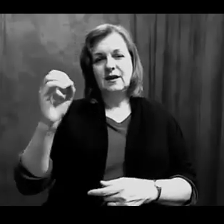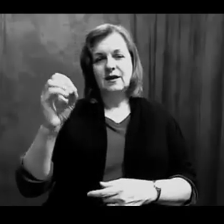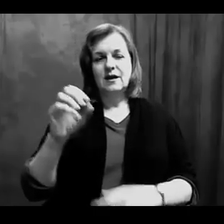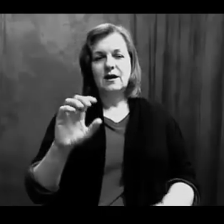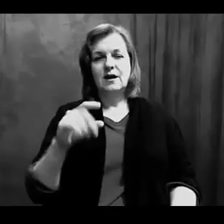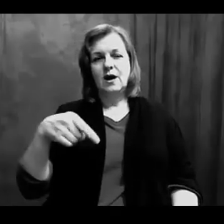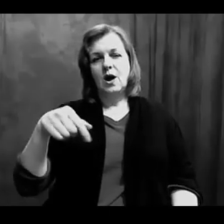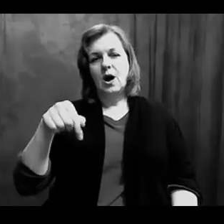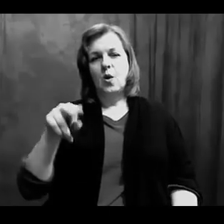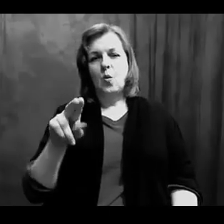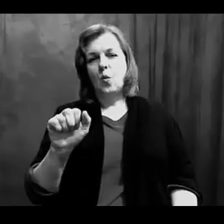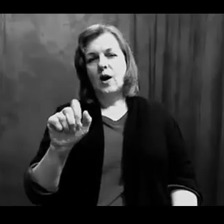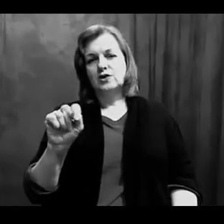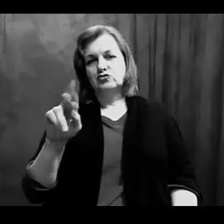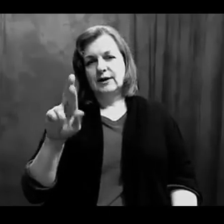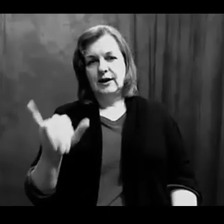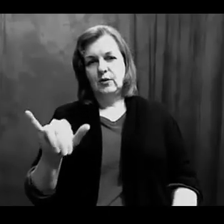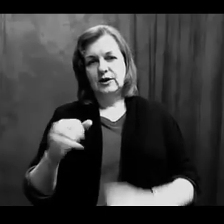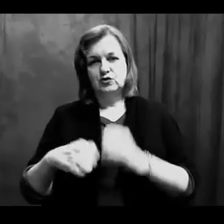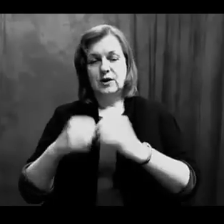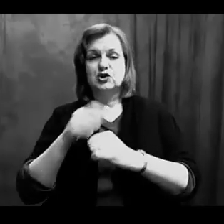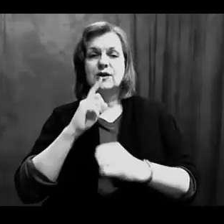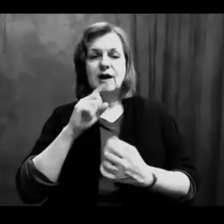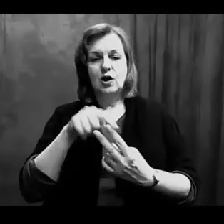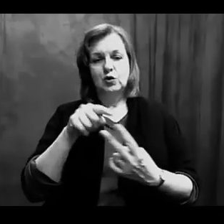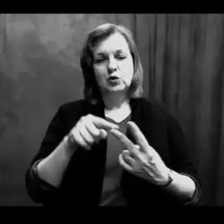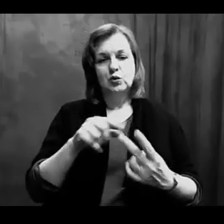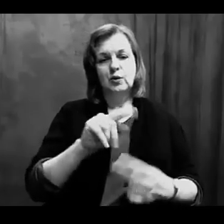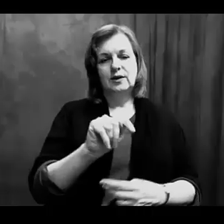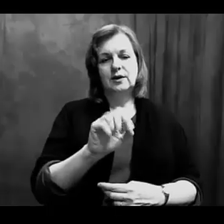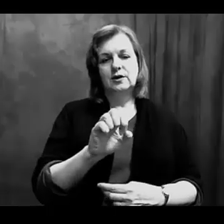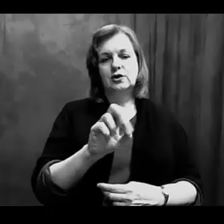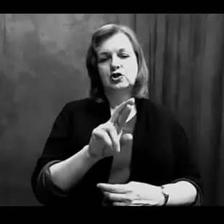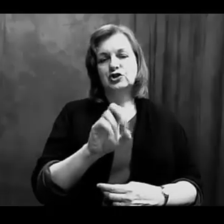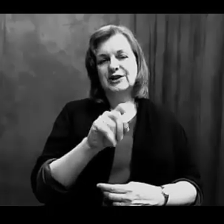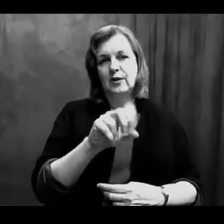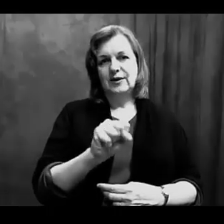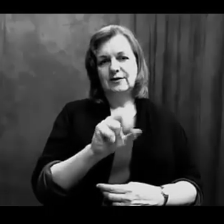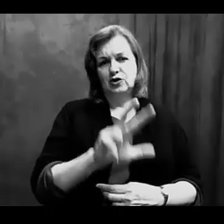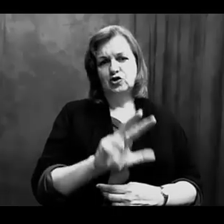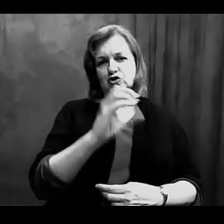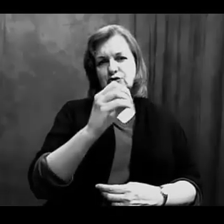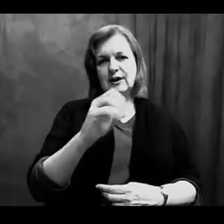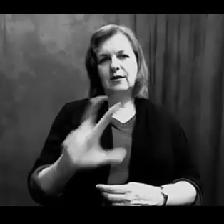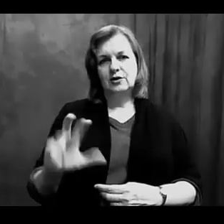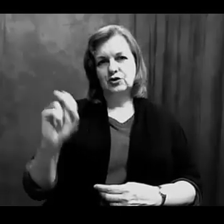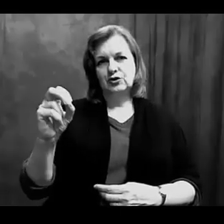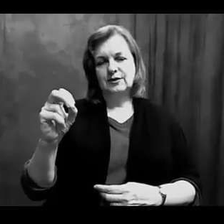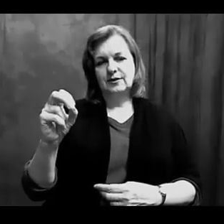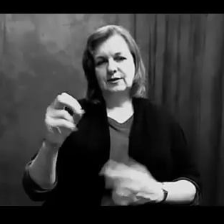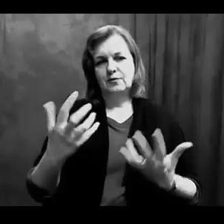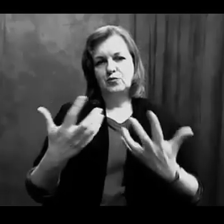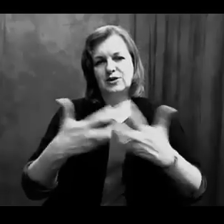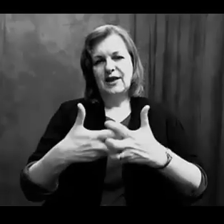And a quaternary structure is 2 tertiary structures or more